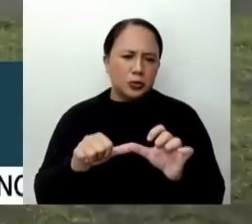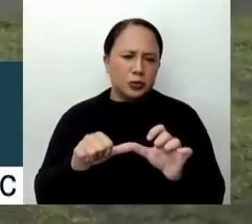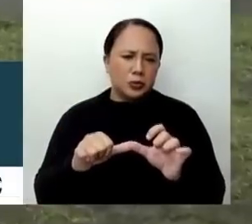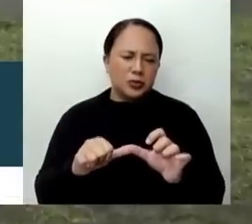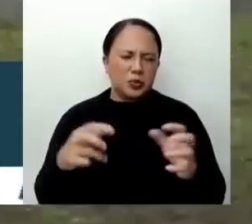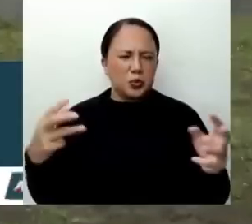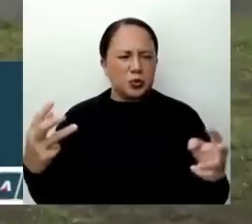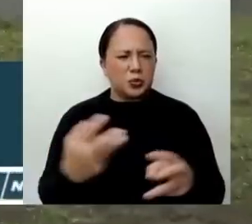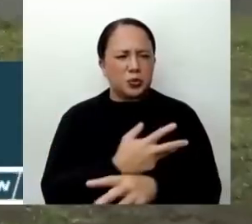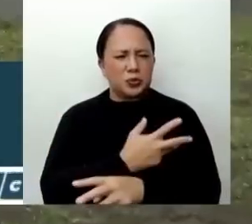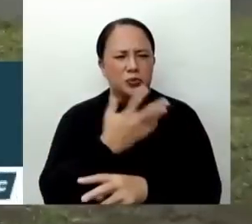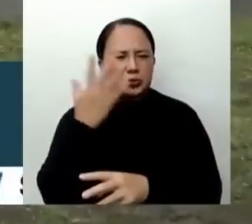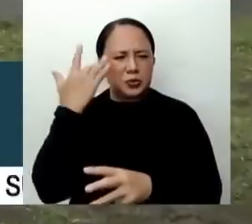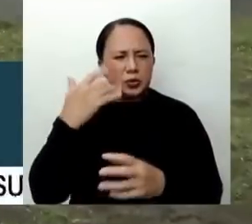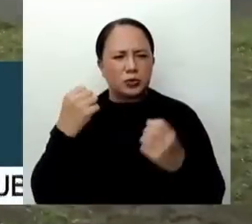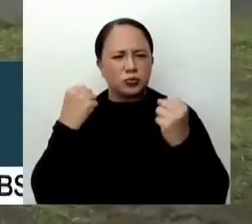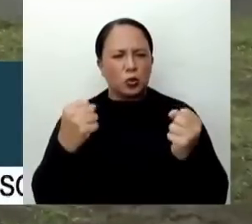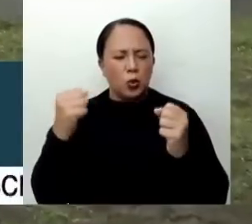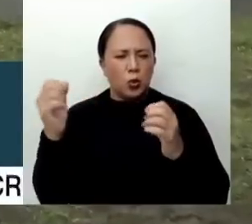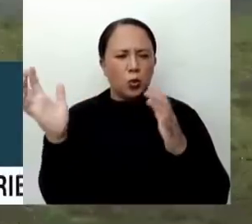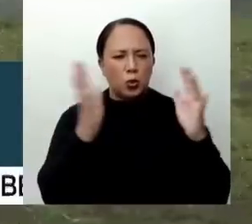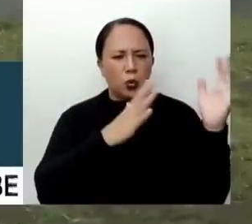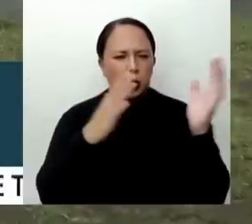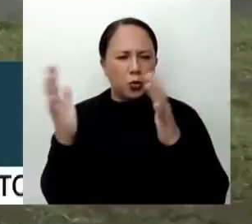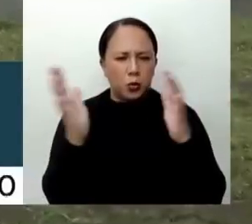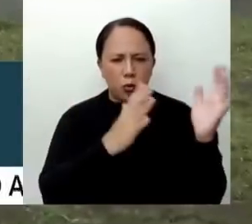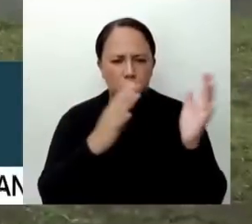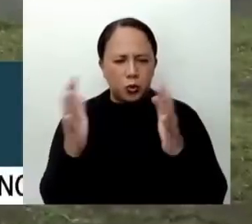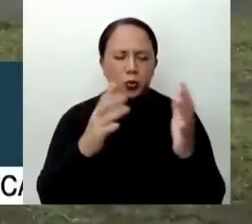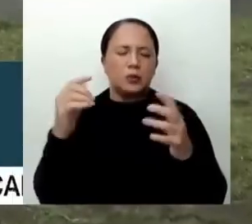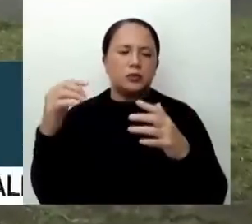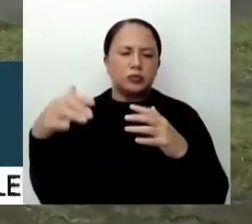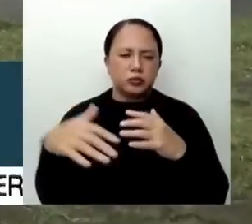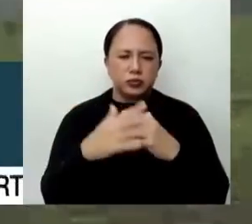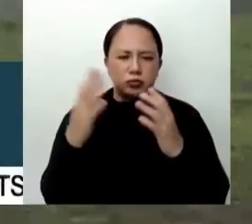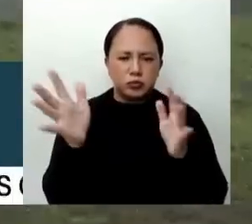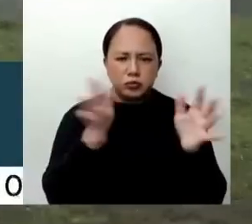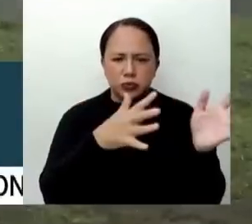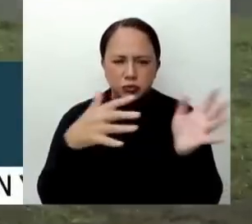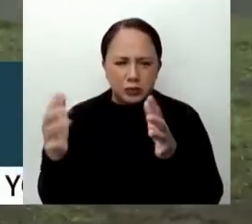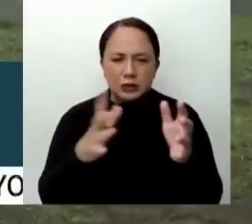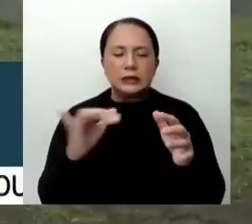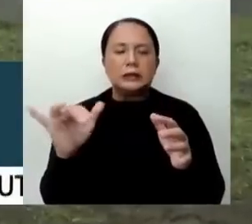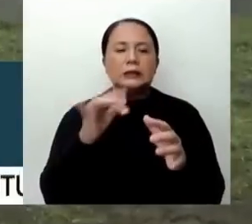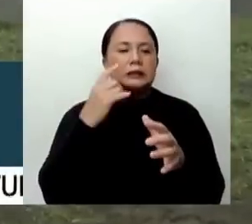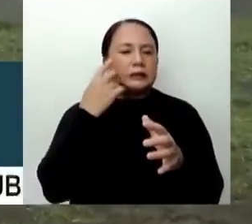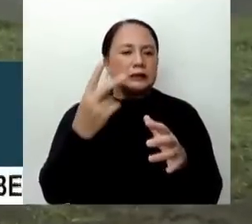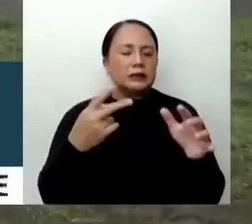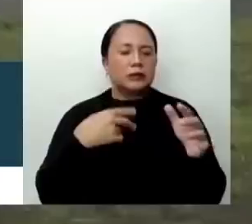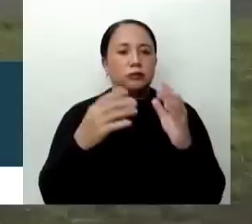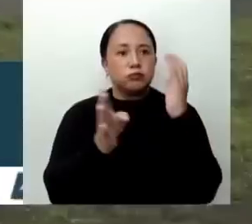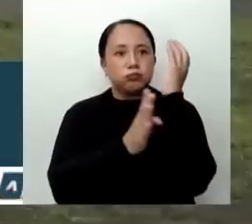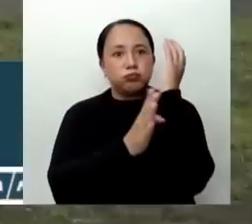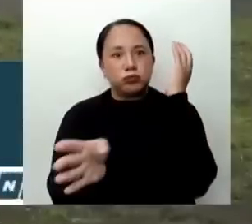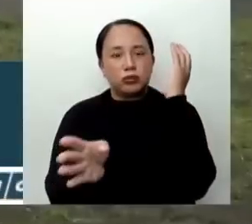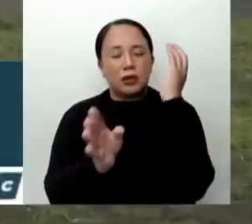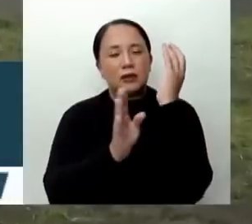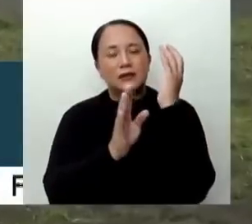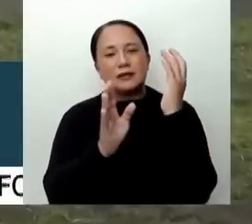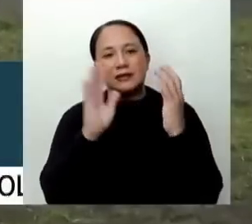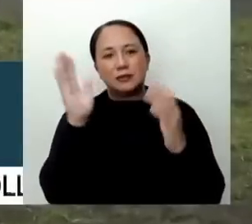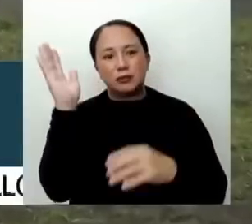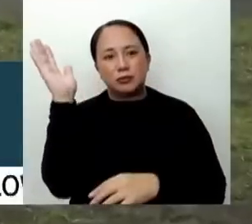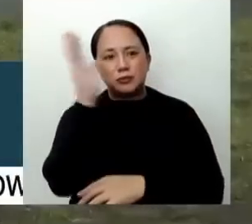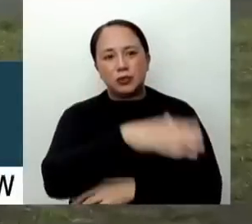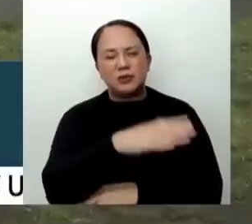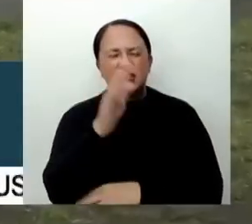with the wind getting stronger and heavy rains occasionally pouring down. We saw earlier that the branches of the trees are being battered by strong